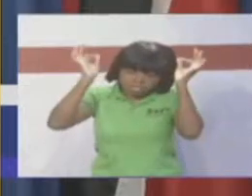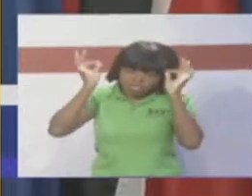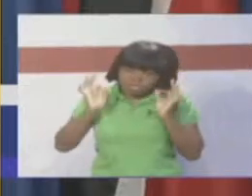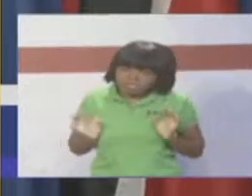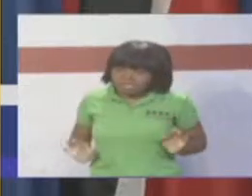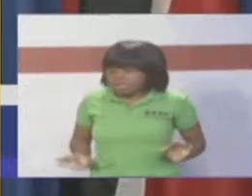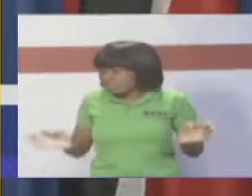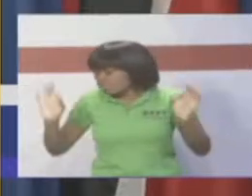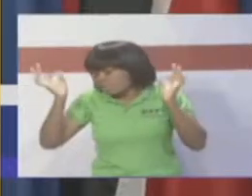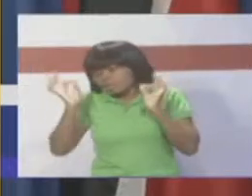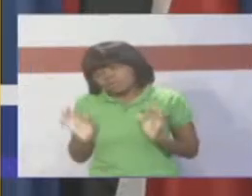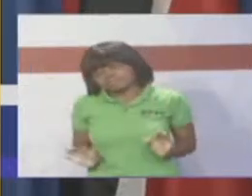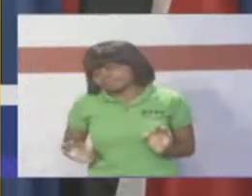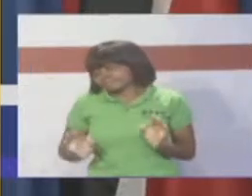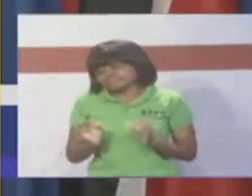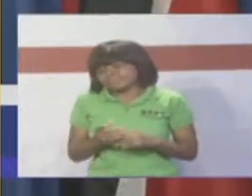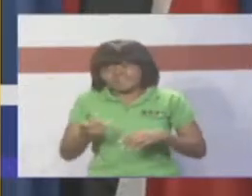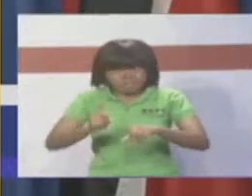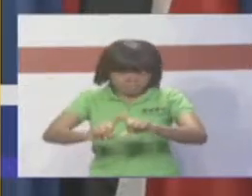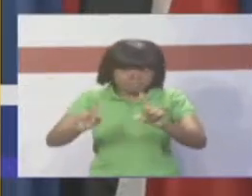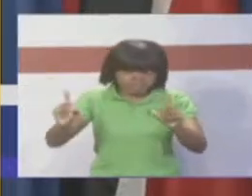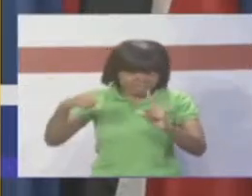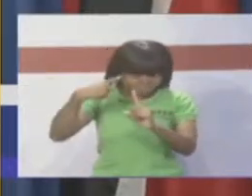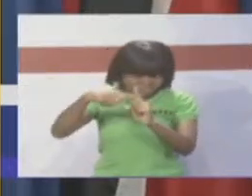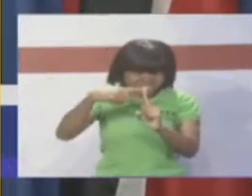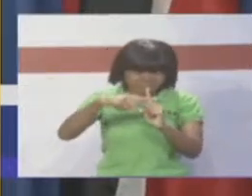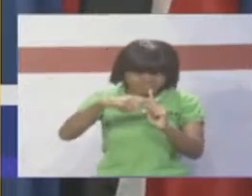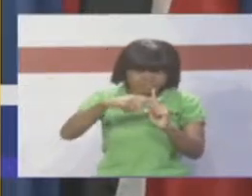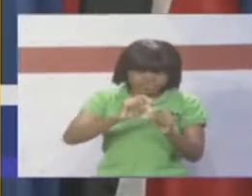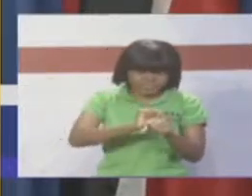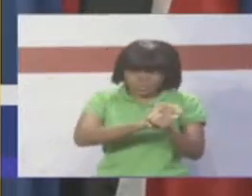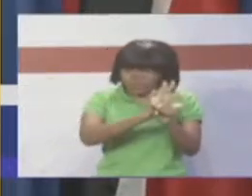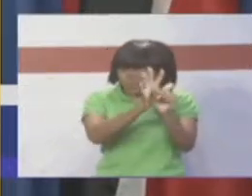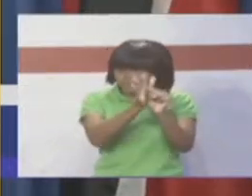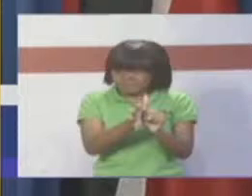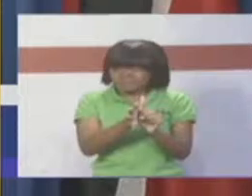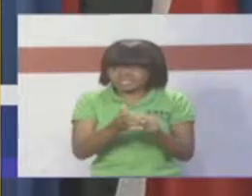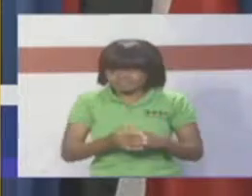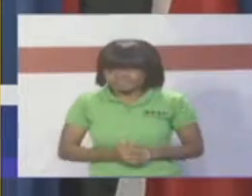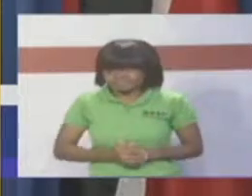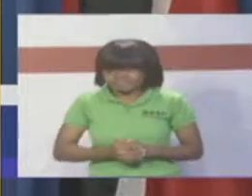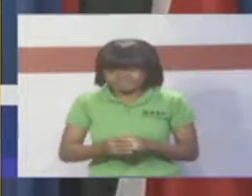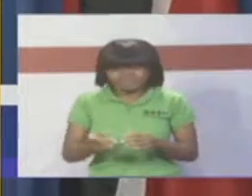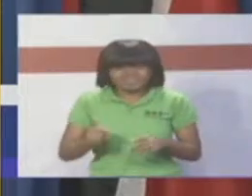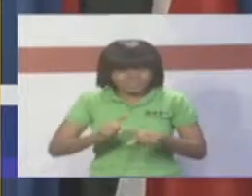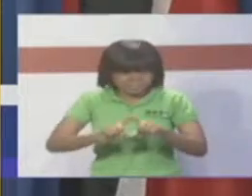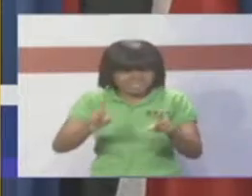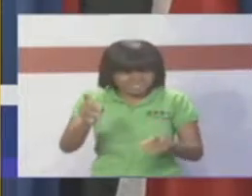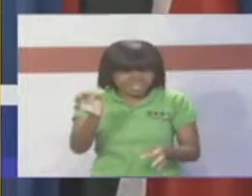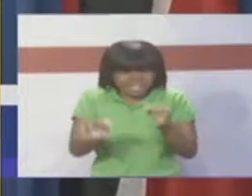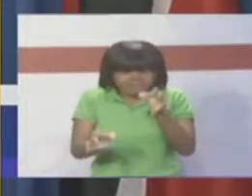if you are vaccinated and you come up in that situation, asymptomatic,